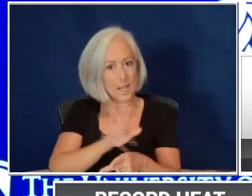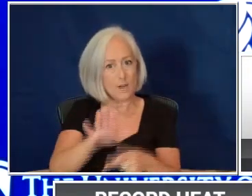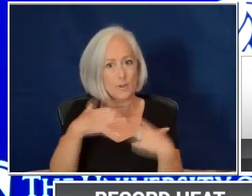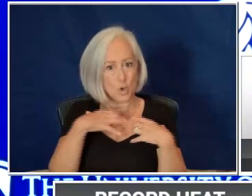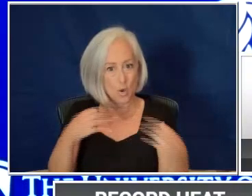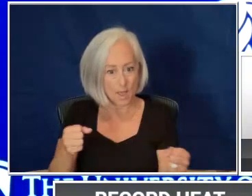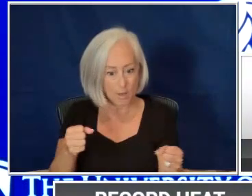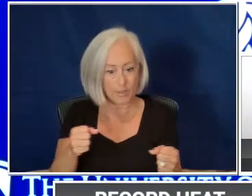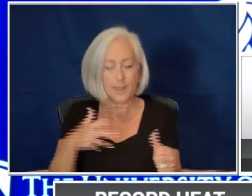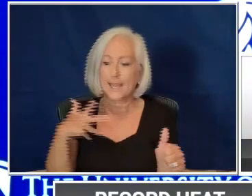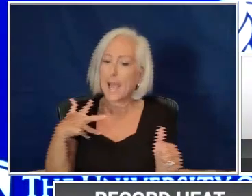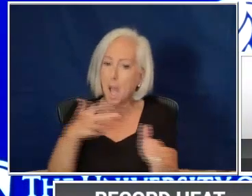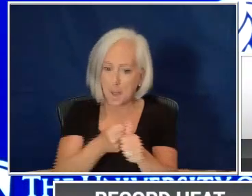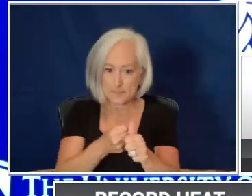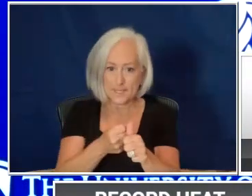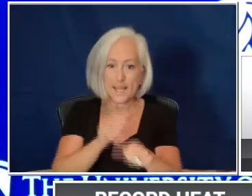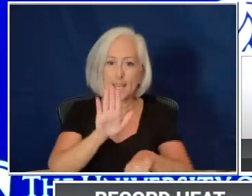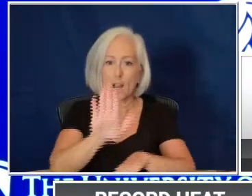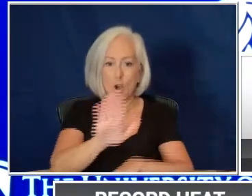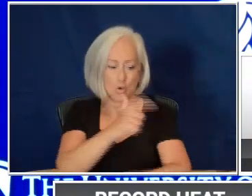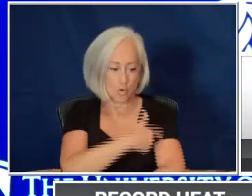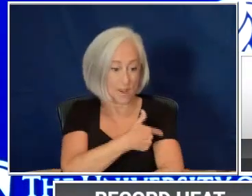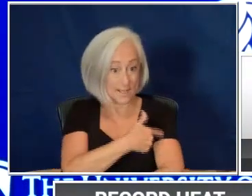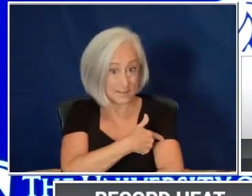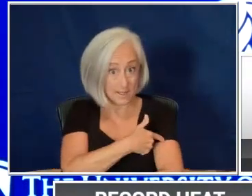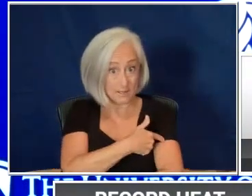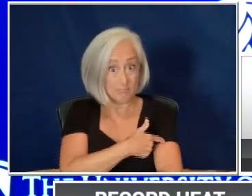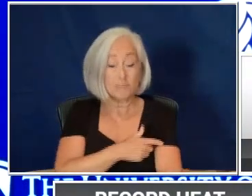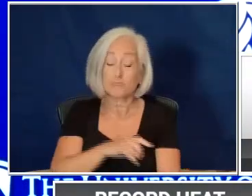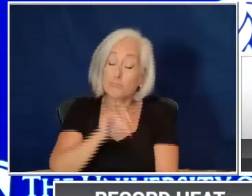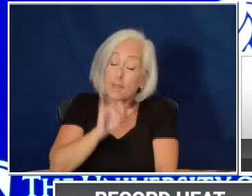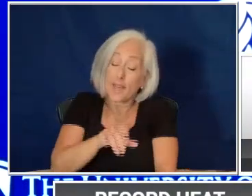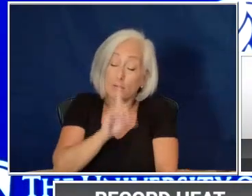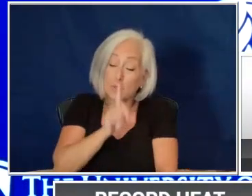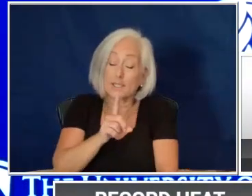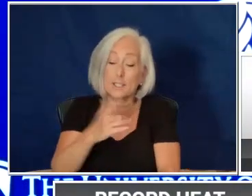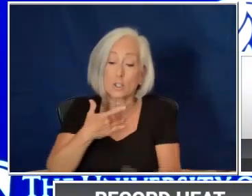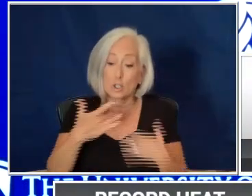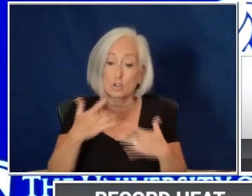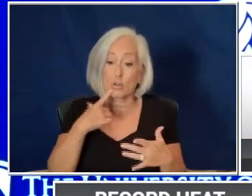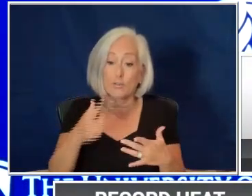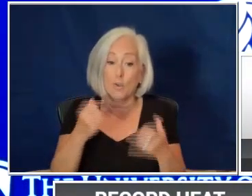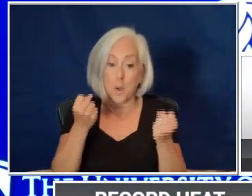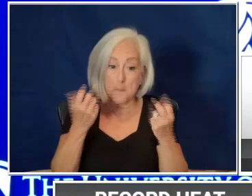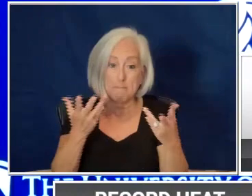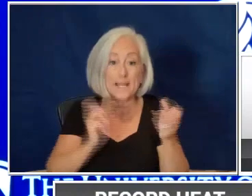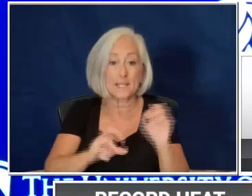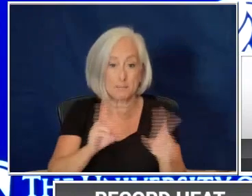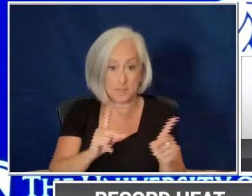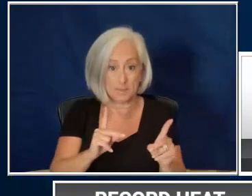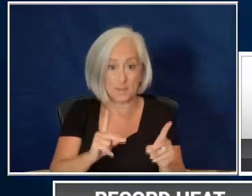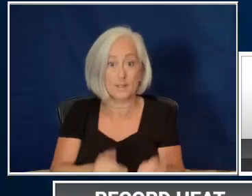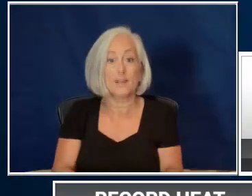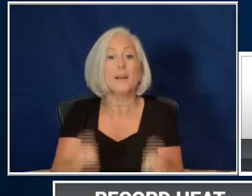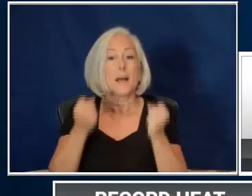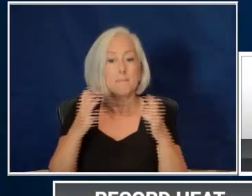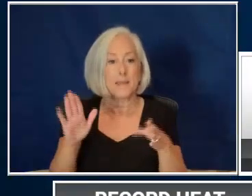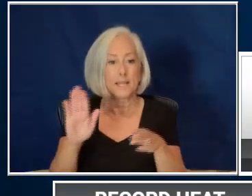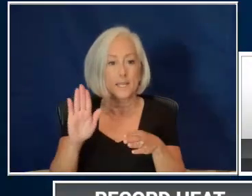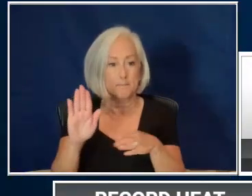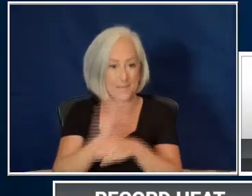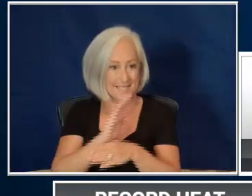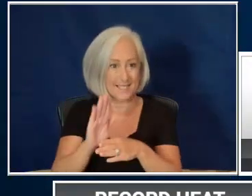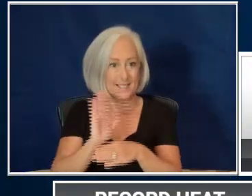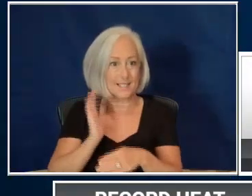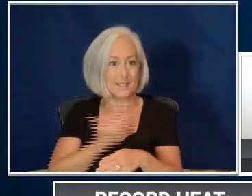it certainly is a valid concern for a lot of people in a lot of workplaces here in our country. Well, coming out of the White House,